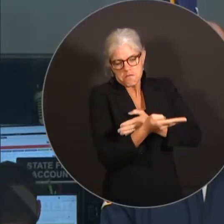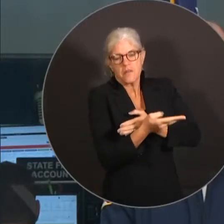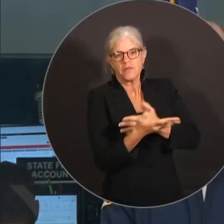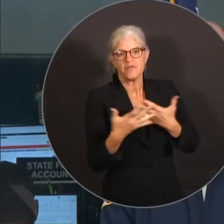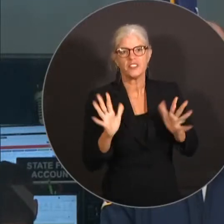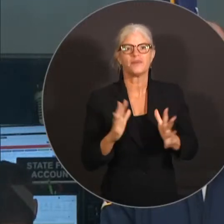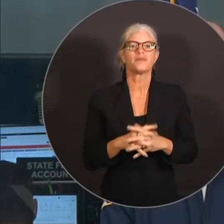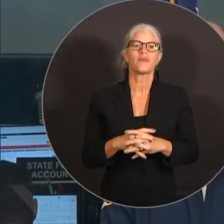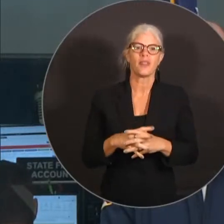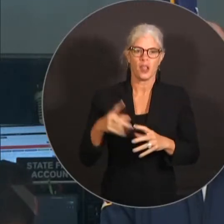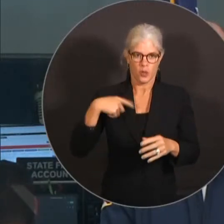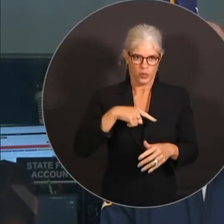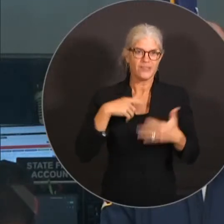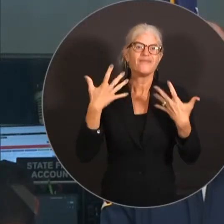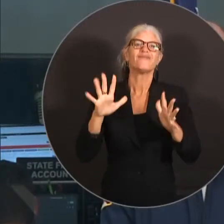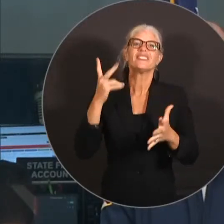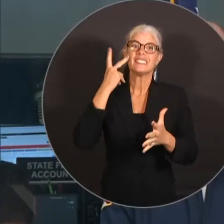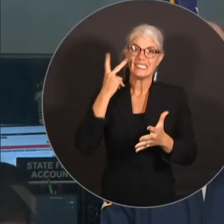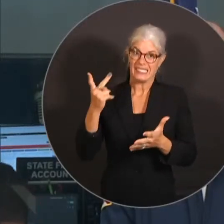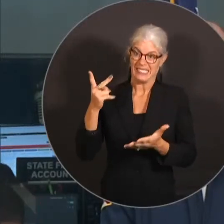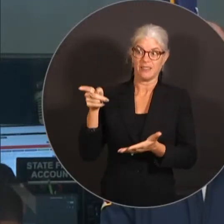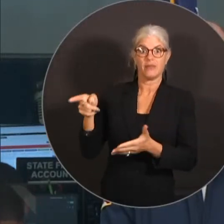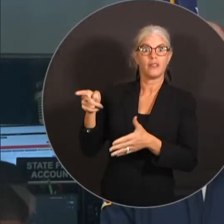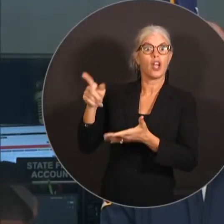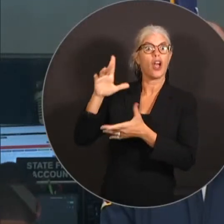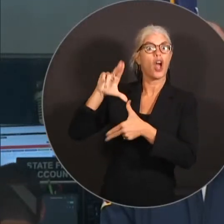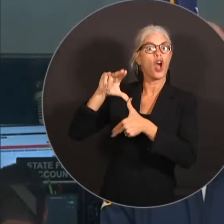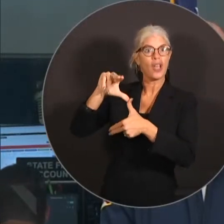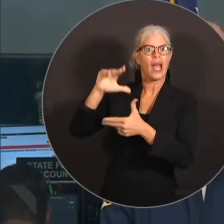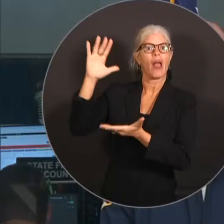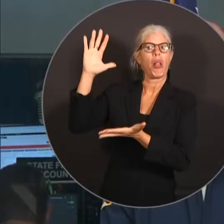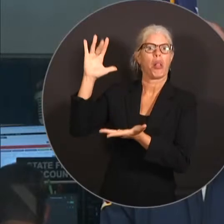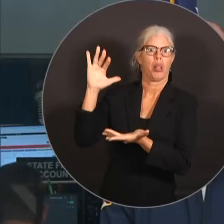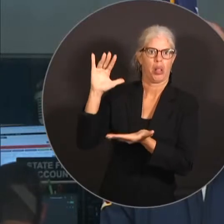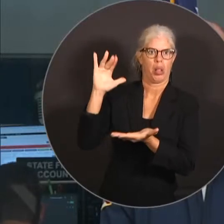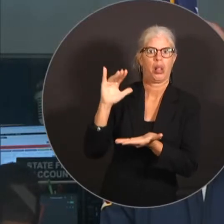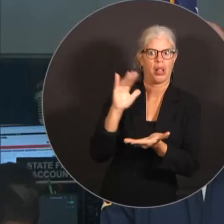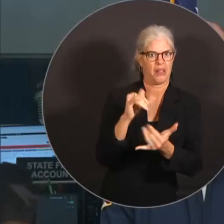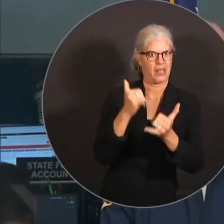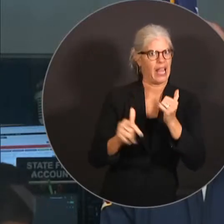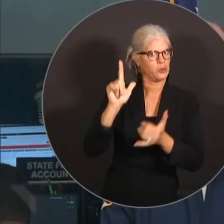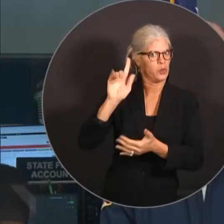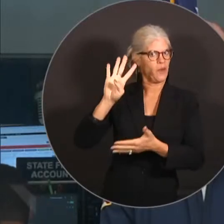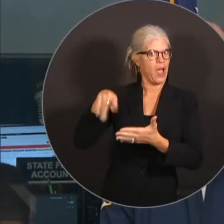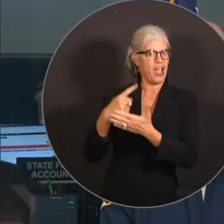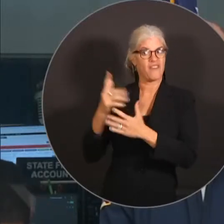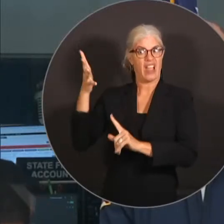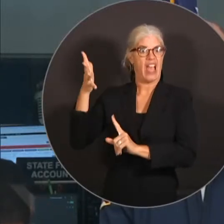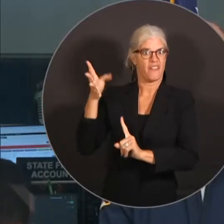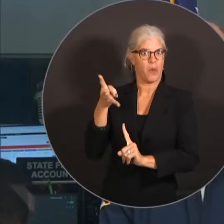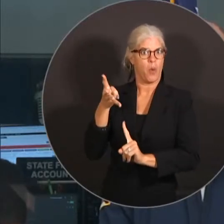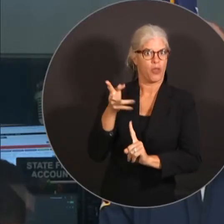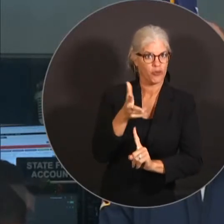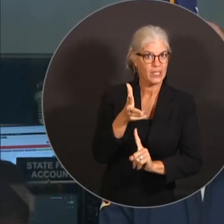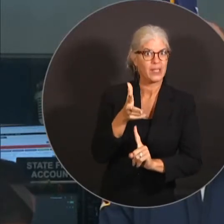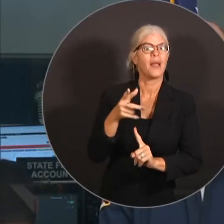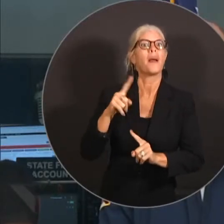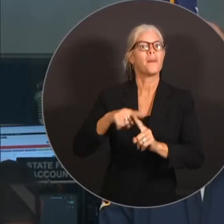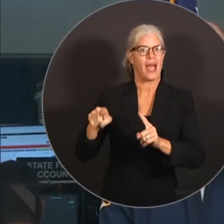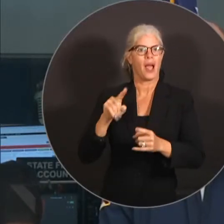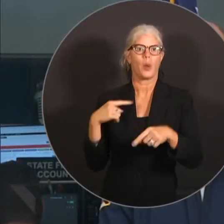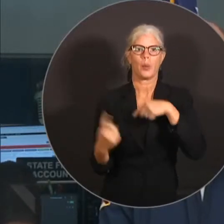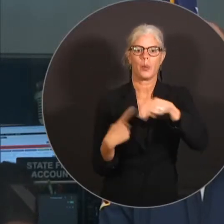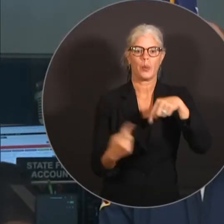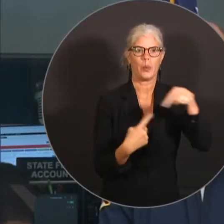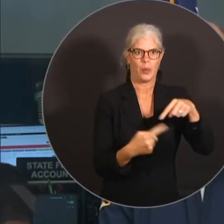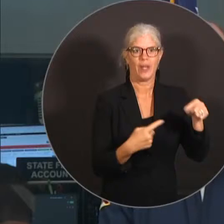have seen a weakening of the storm over the last 24 hours. We also saw it sped up, which means it's hitting the